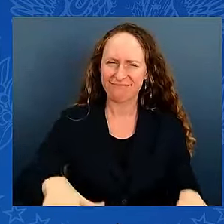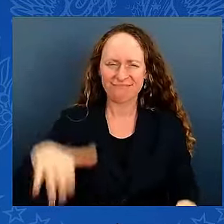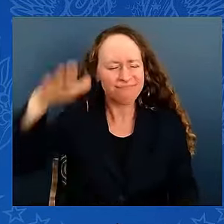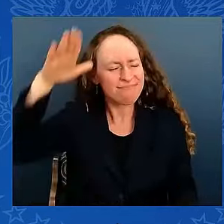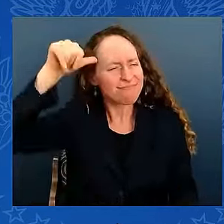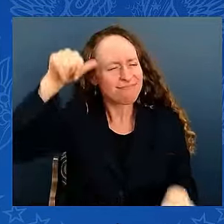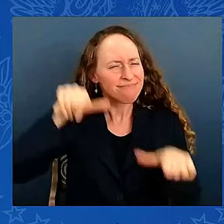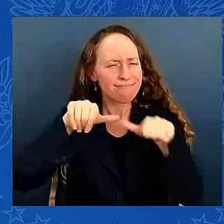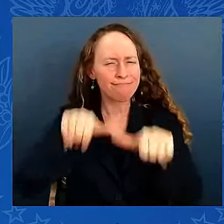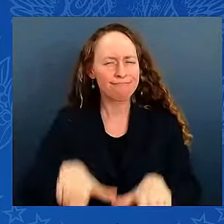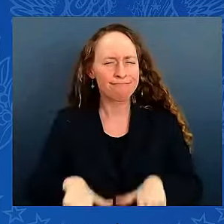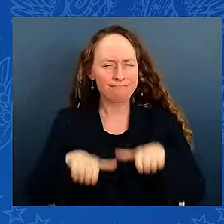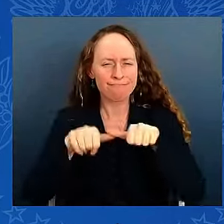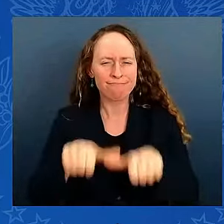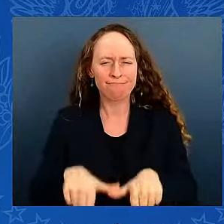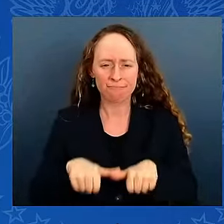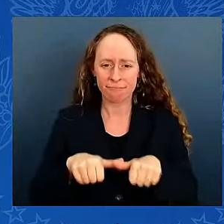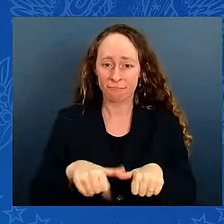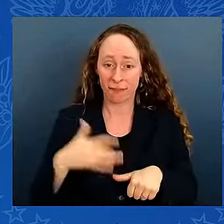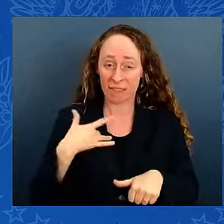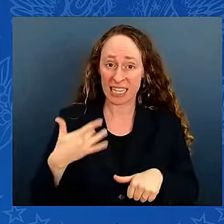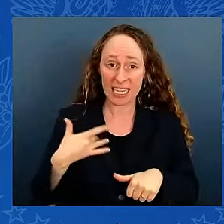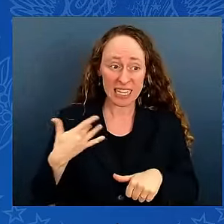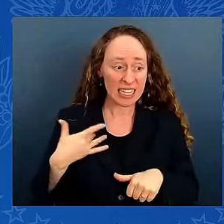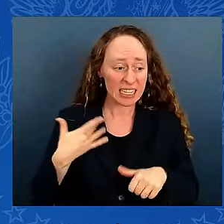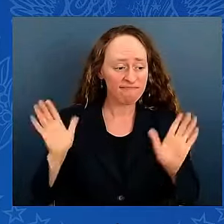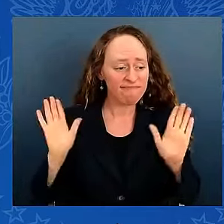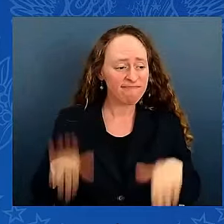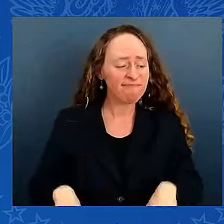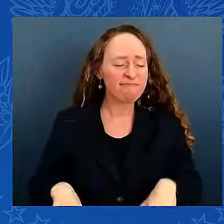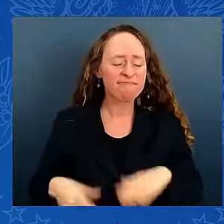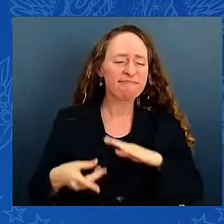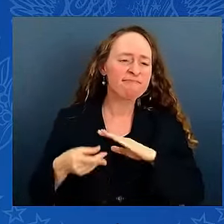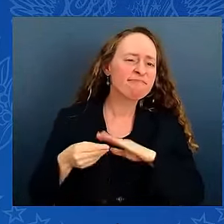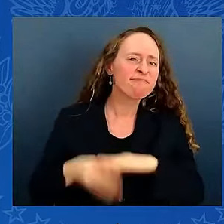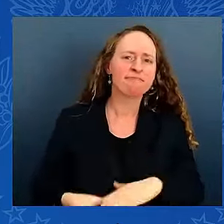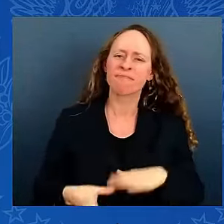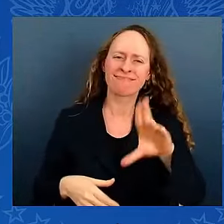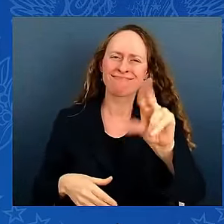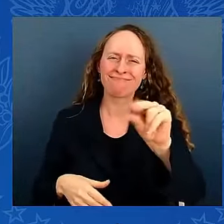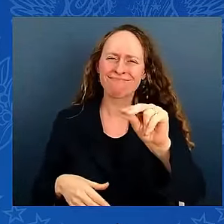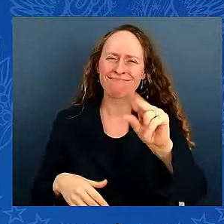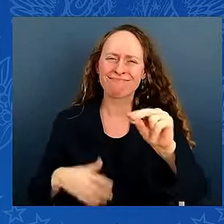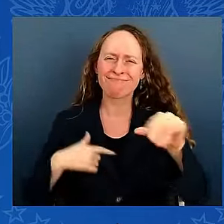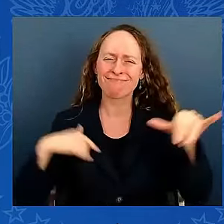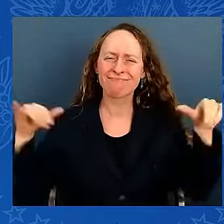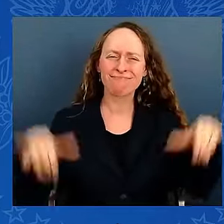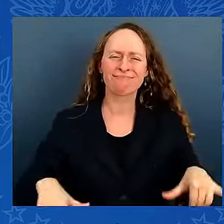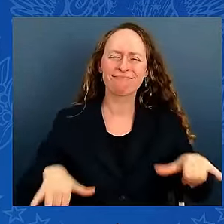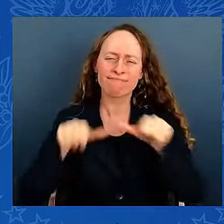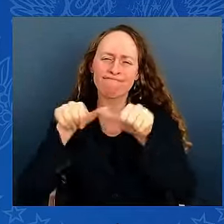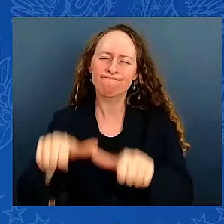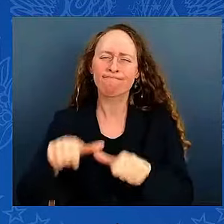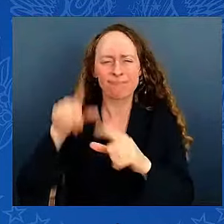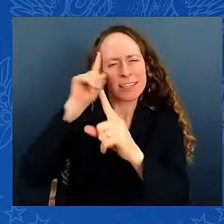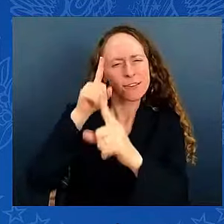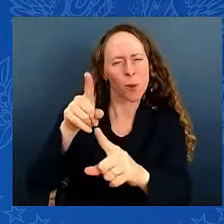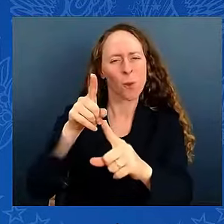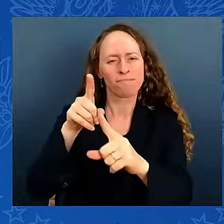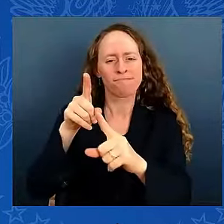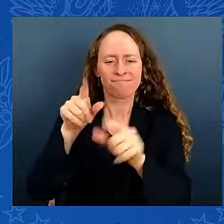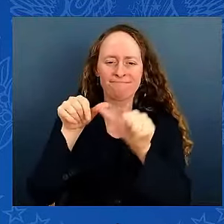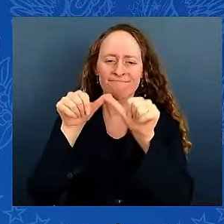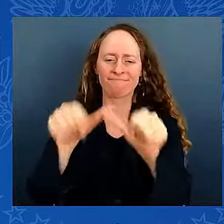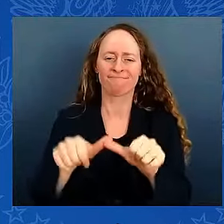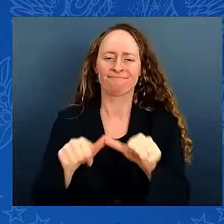defeat and striving for something greater. These qualities are really what being an American